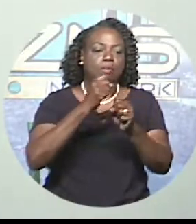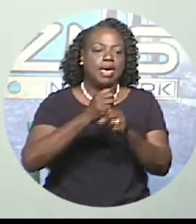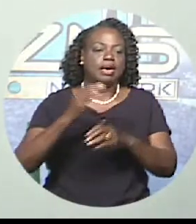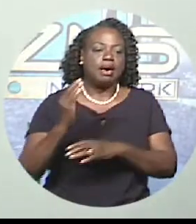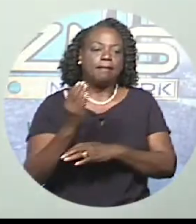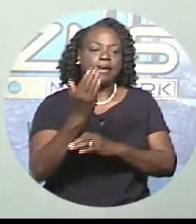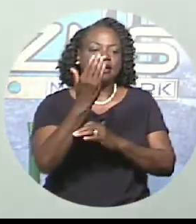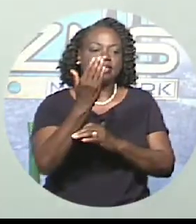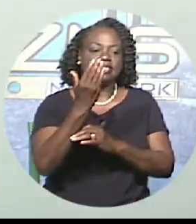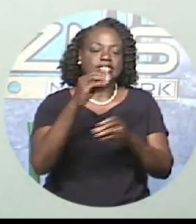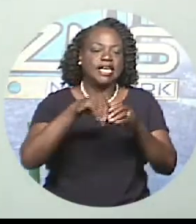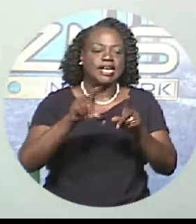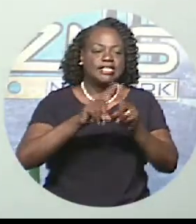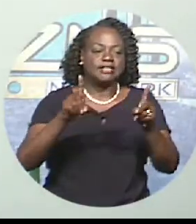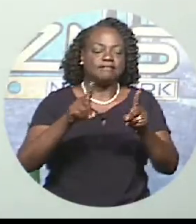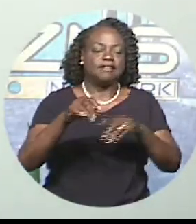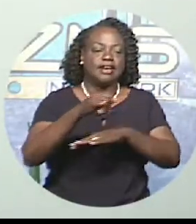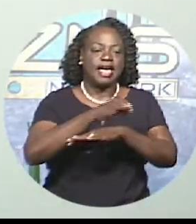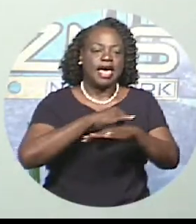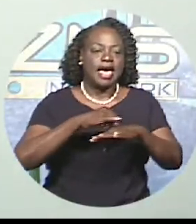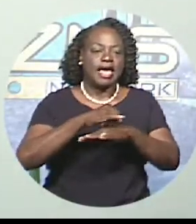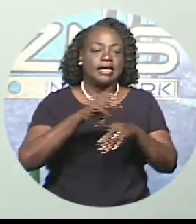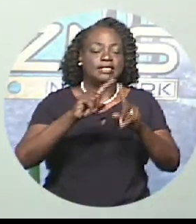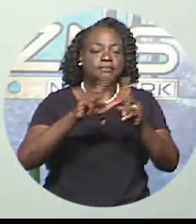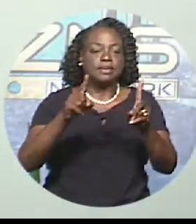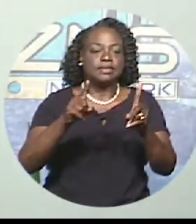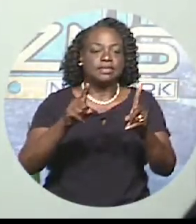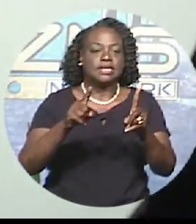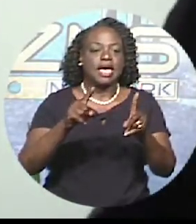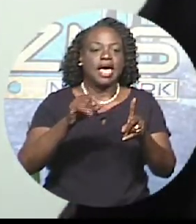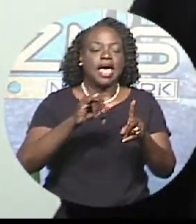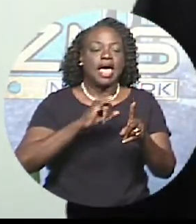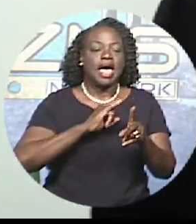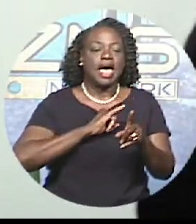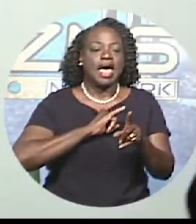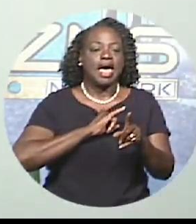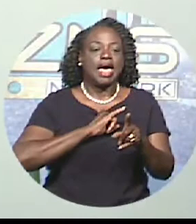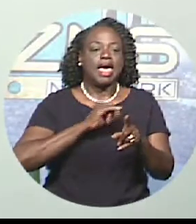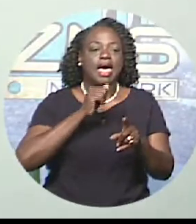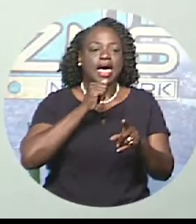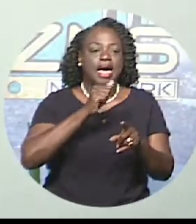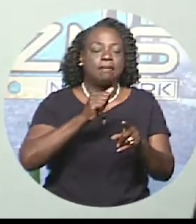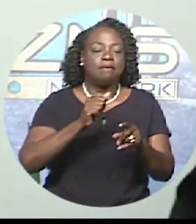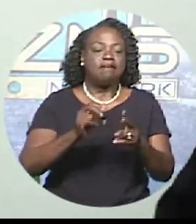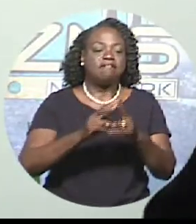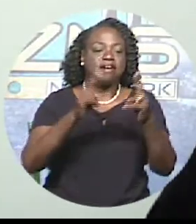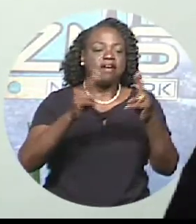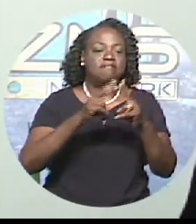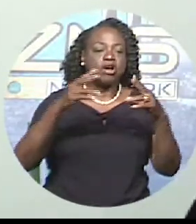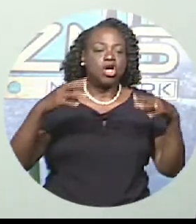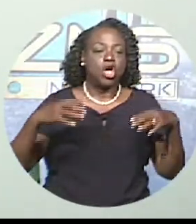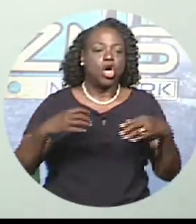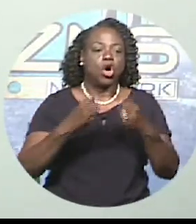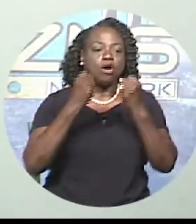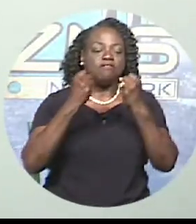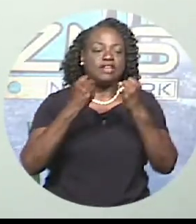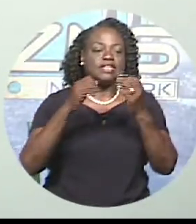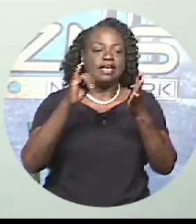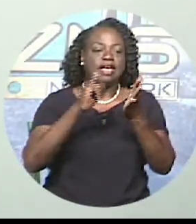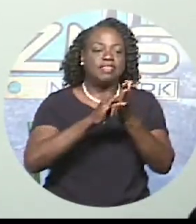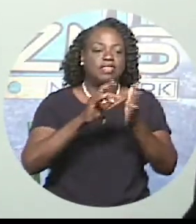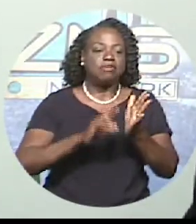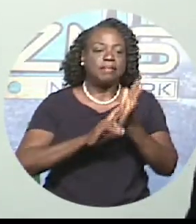appearances in different islands. But I'd be very, very confident that the representation from my